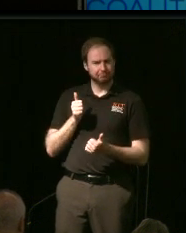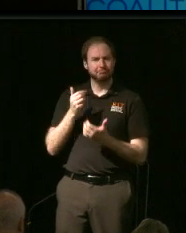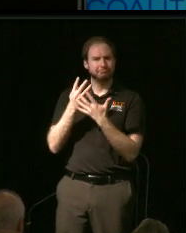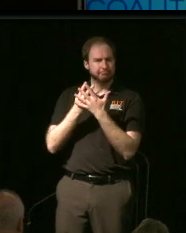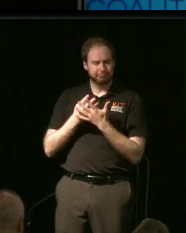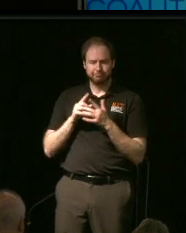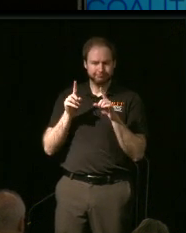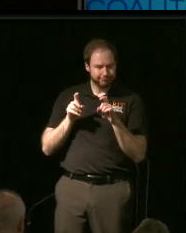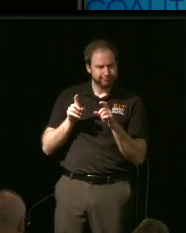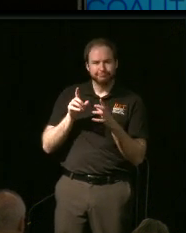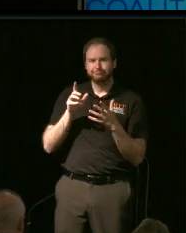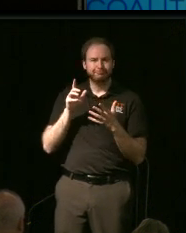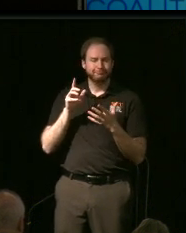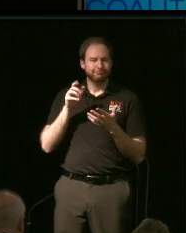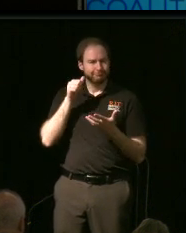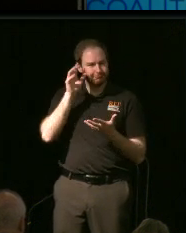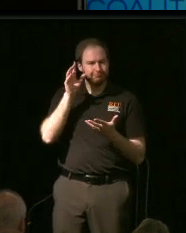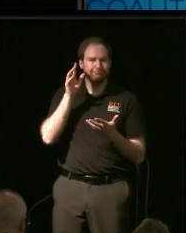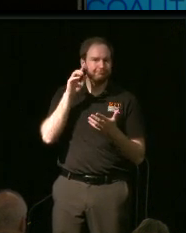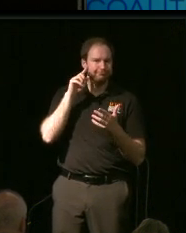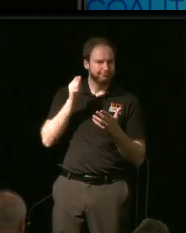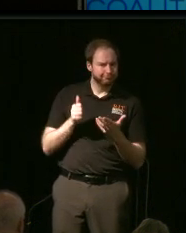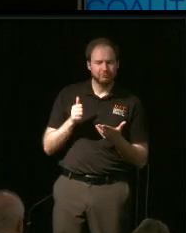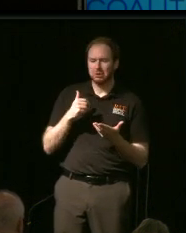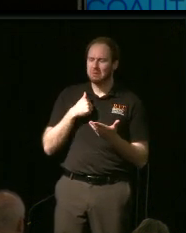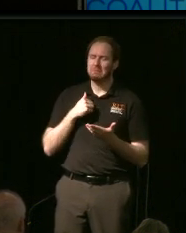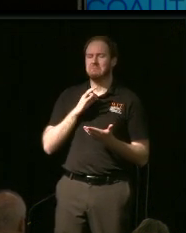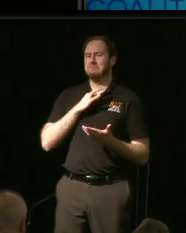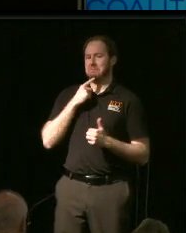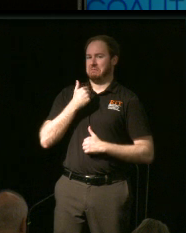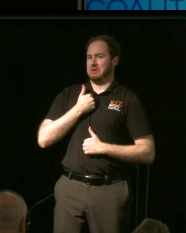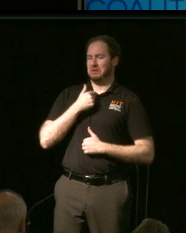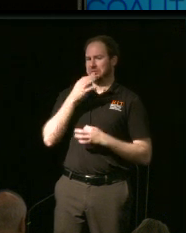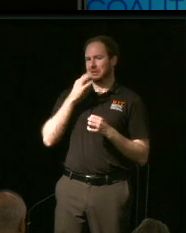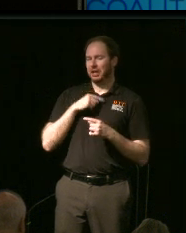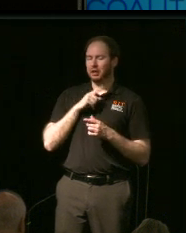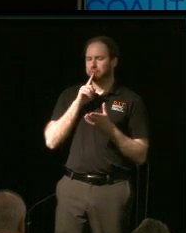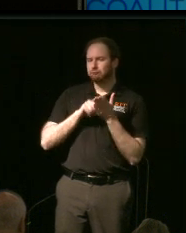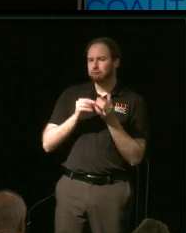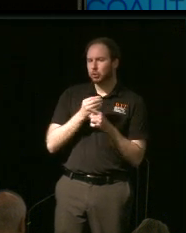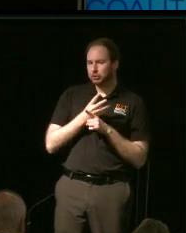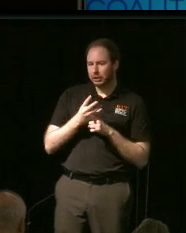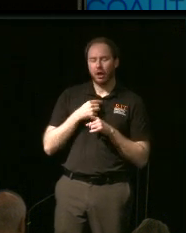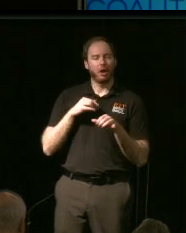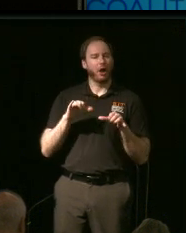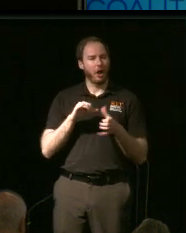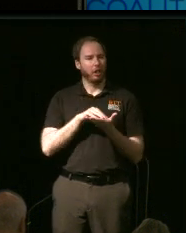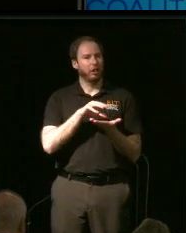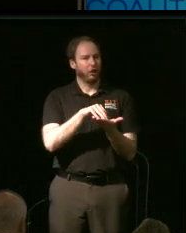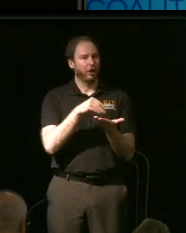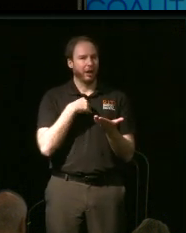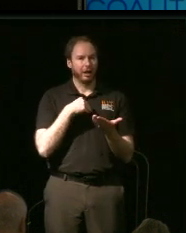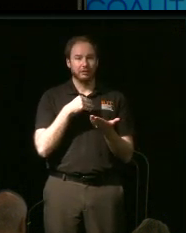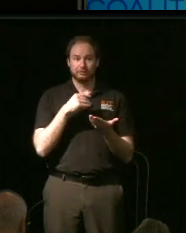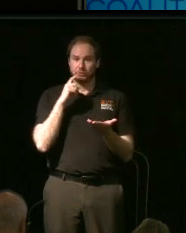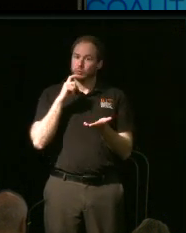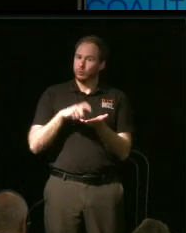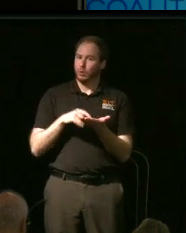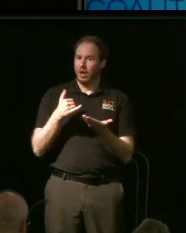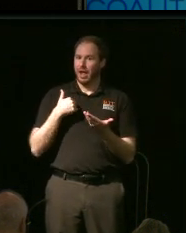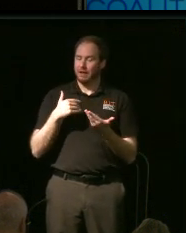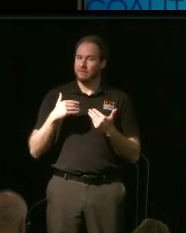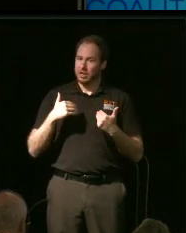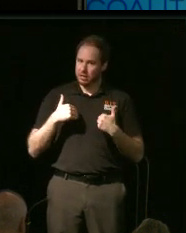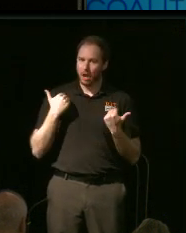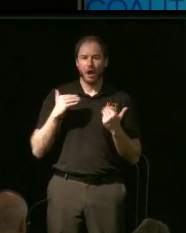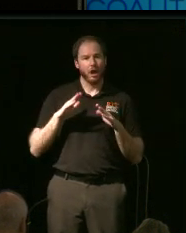screen. We diagnosed their hearing loss, and then I got really interested in genetics, and that's how this came about. So now we see very young children